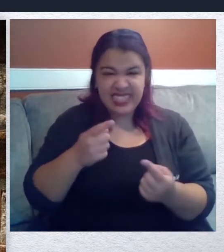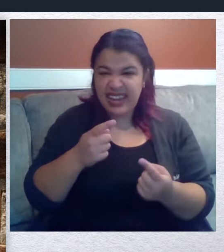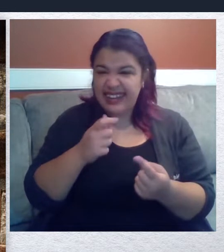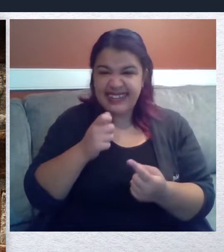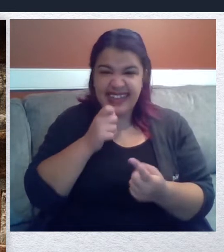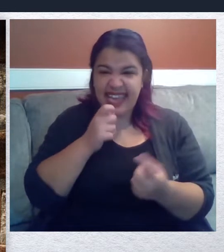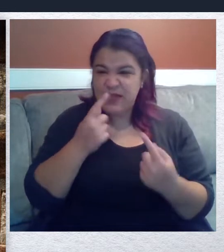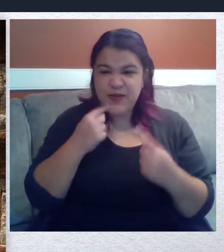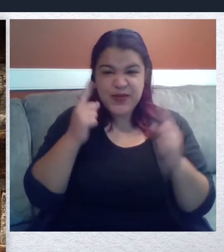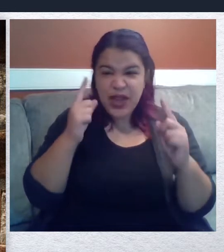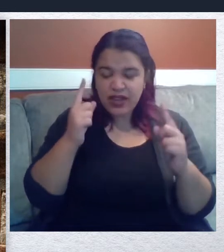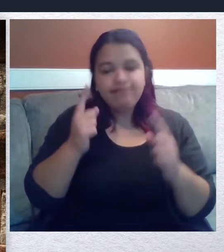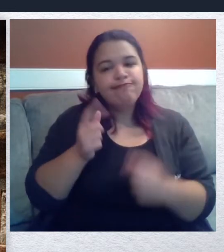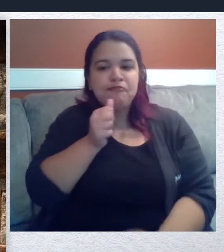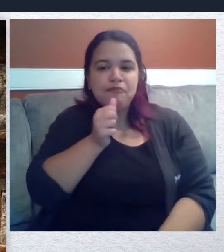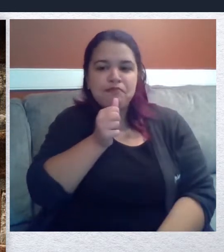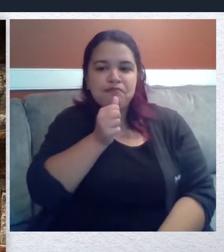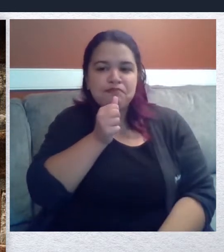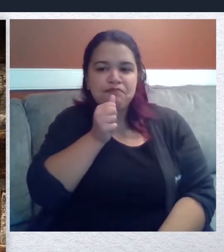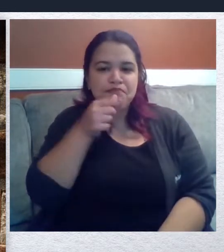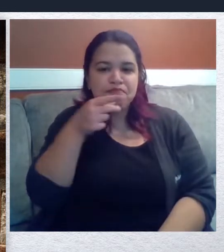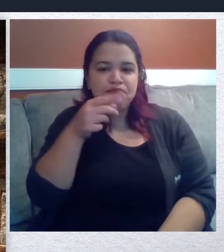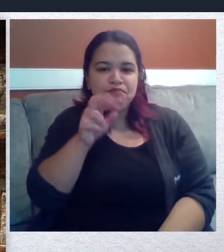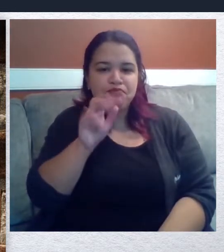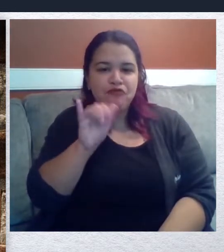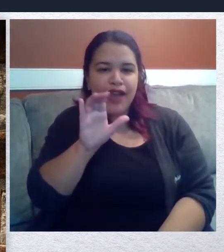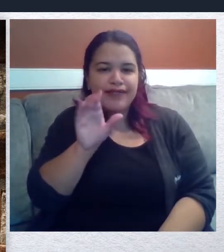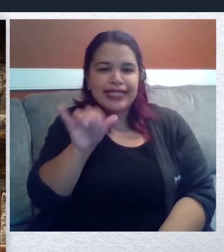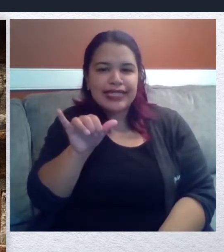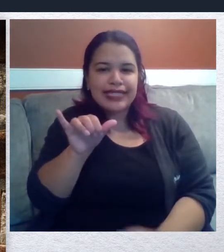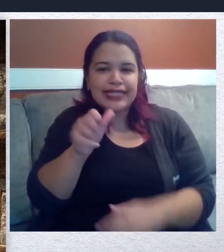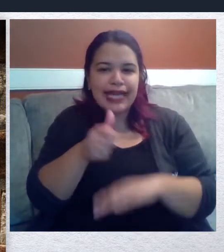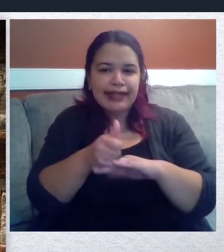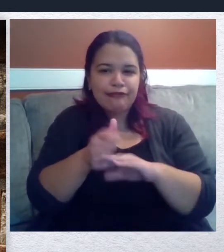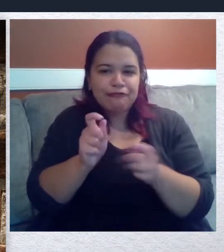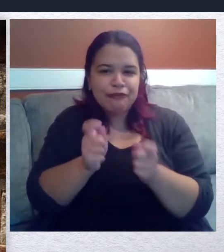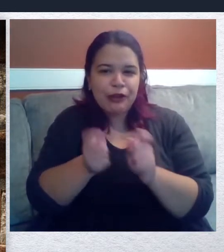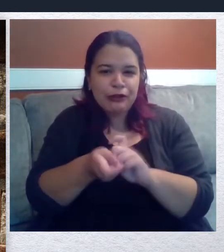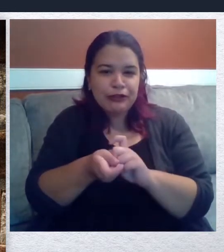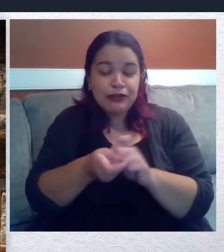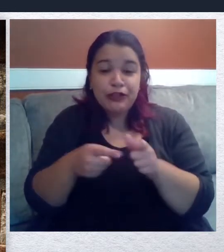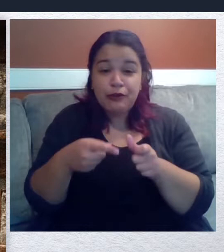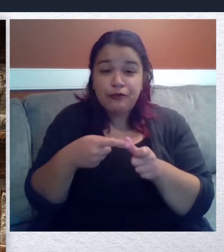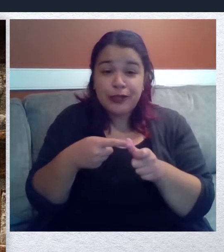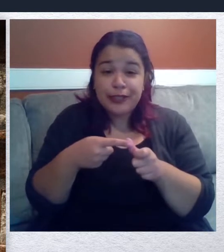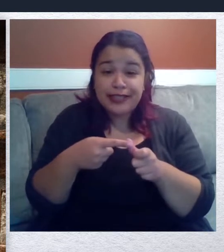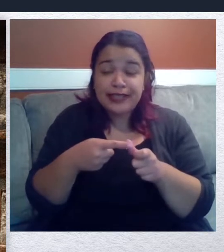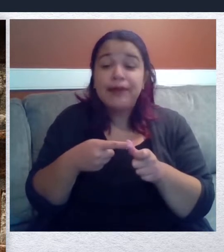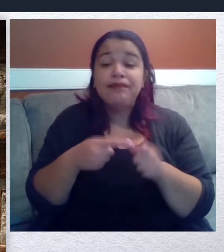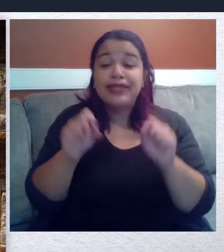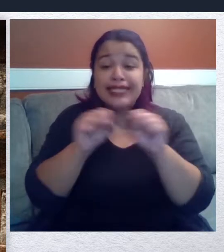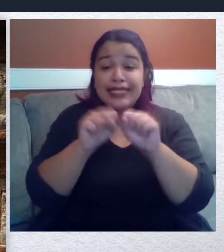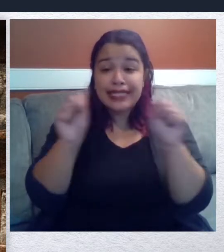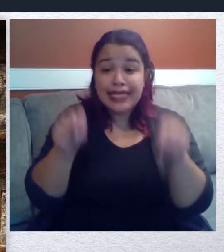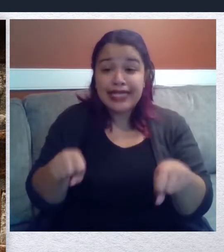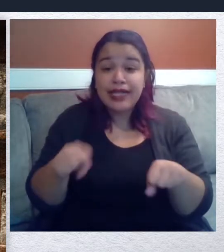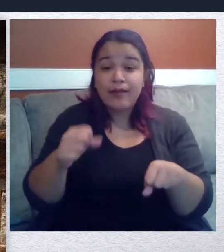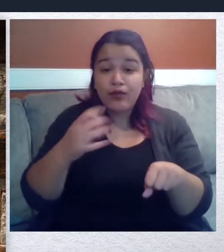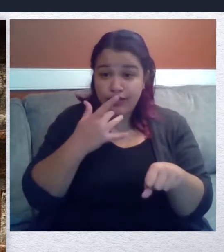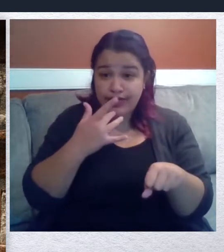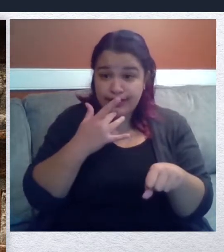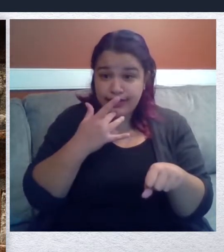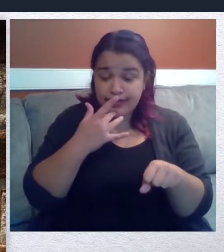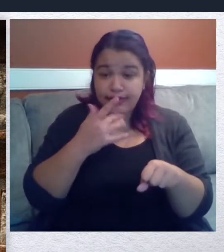check. First, open System Preferences. Second, select Security